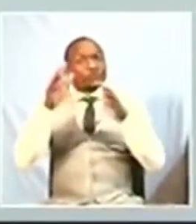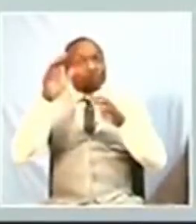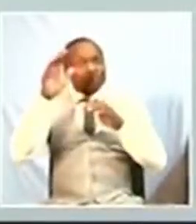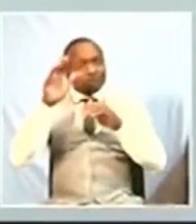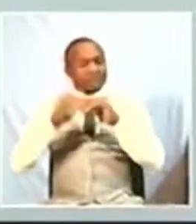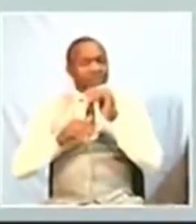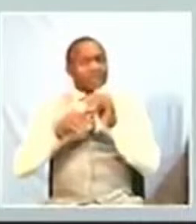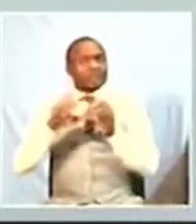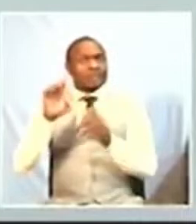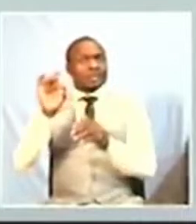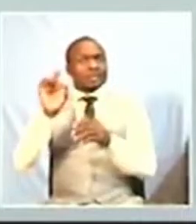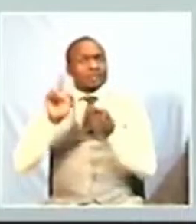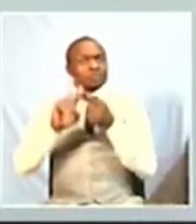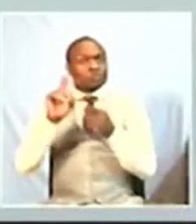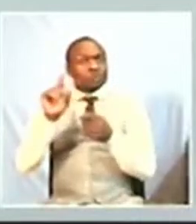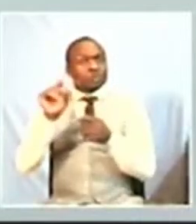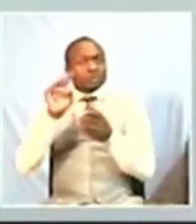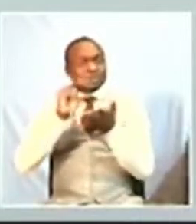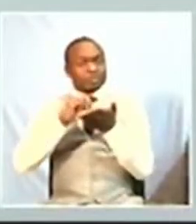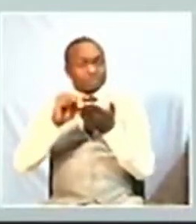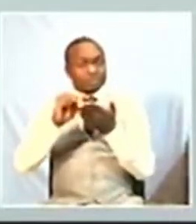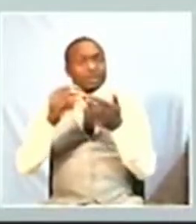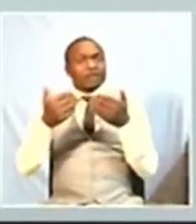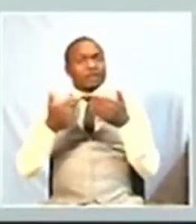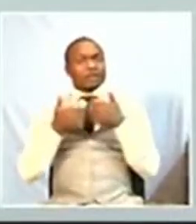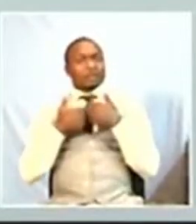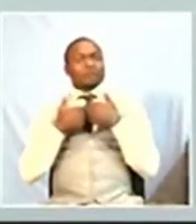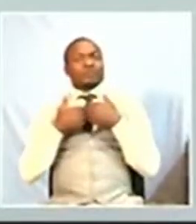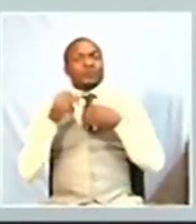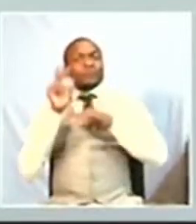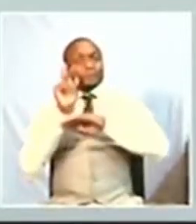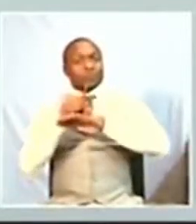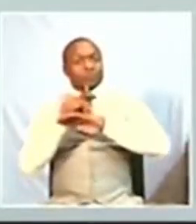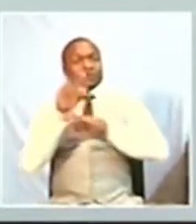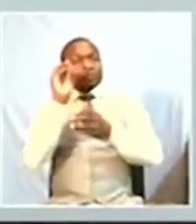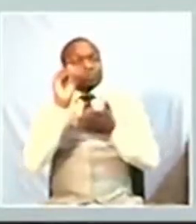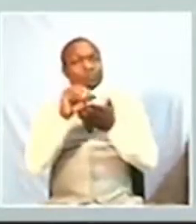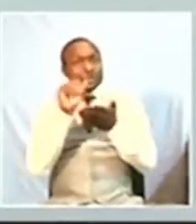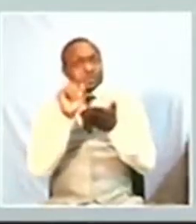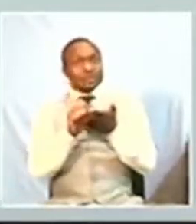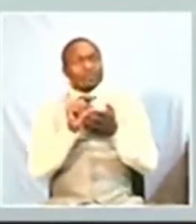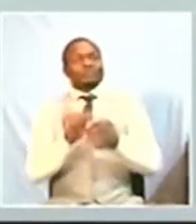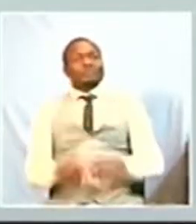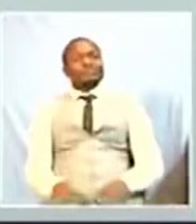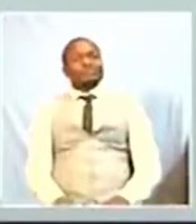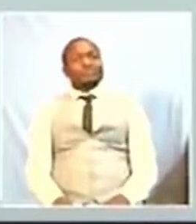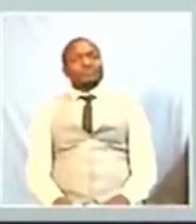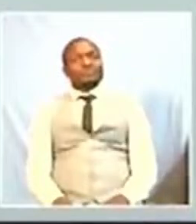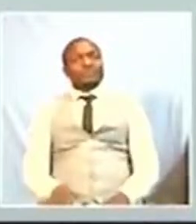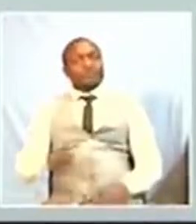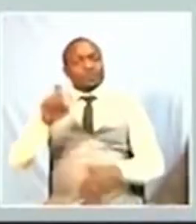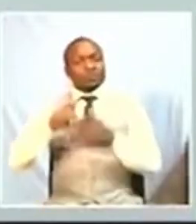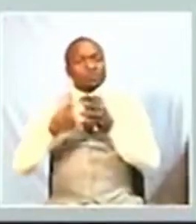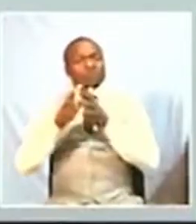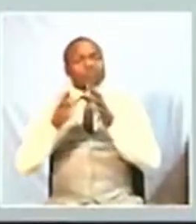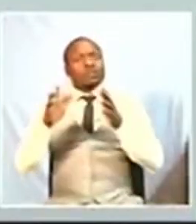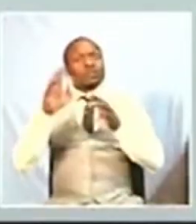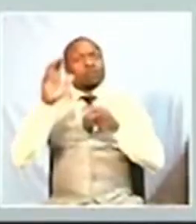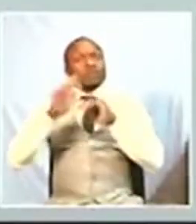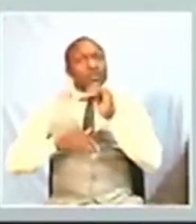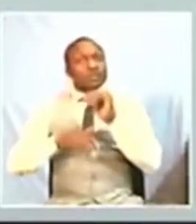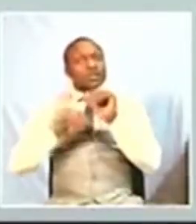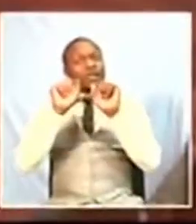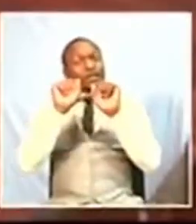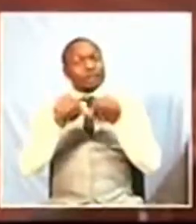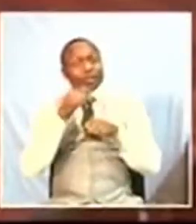to 20 million. Having the projects cited there under community project, they are costing more than, I can